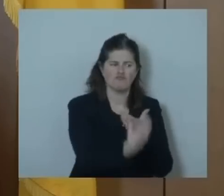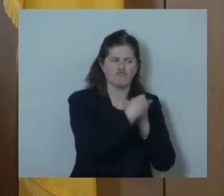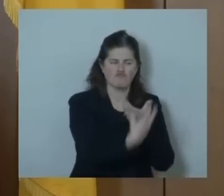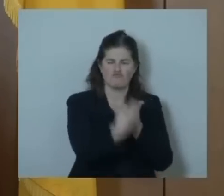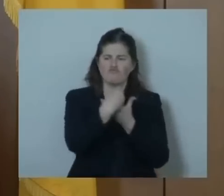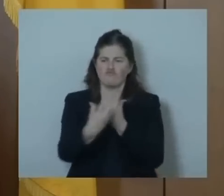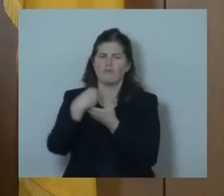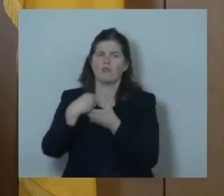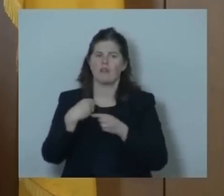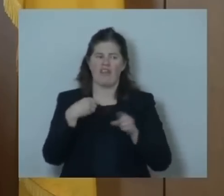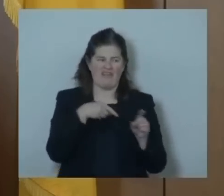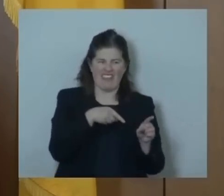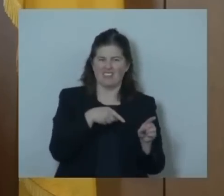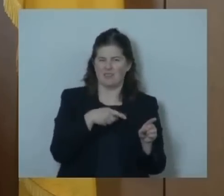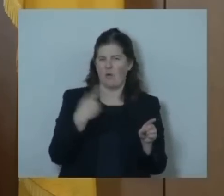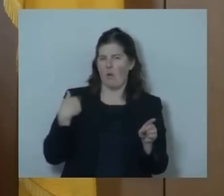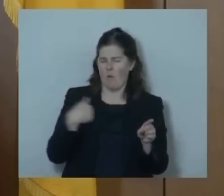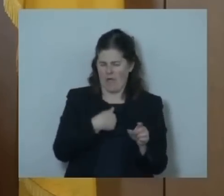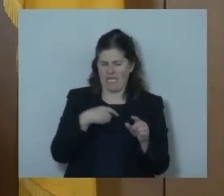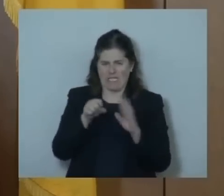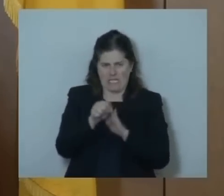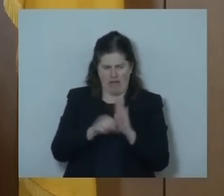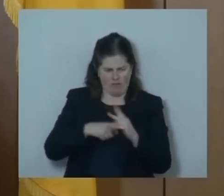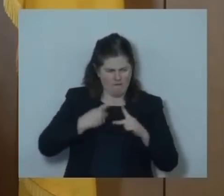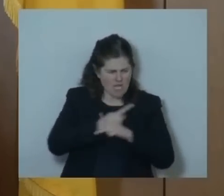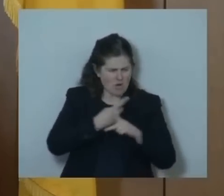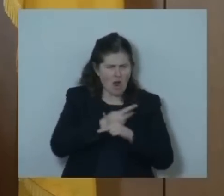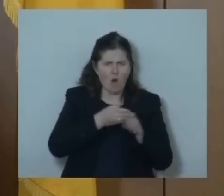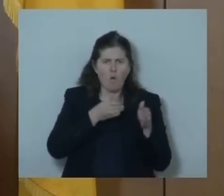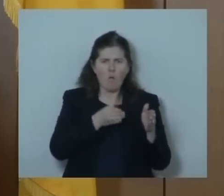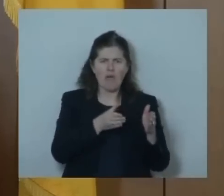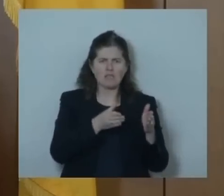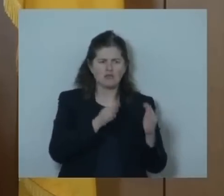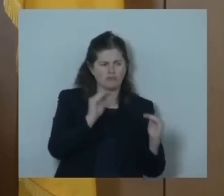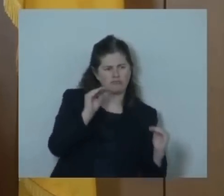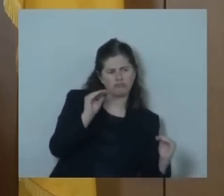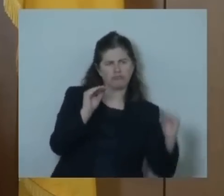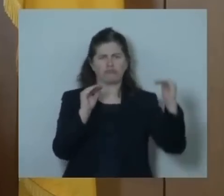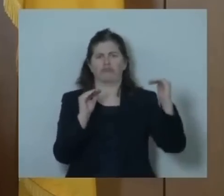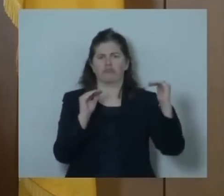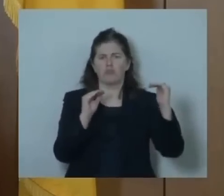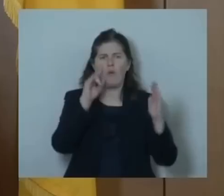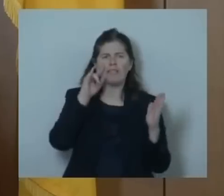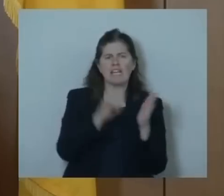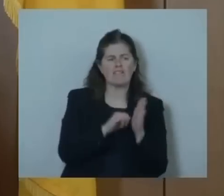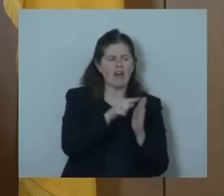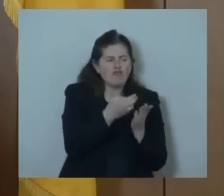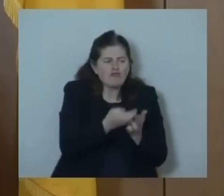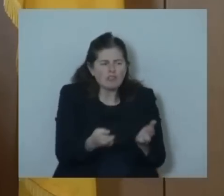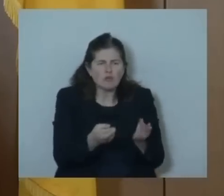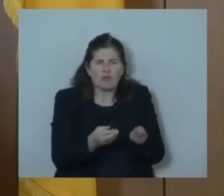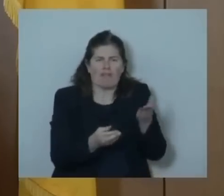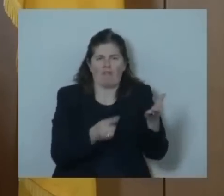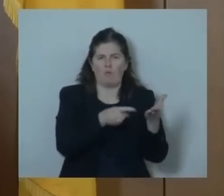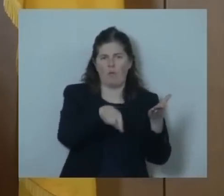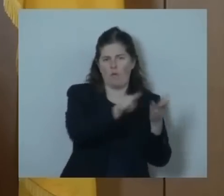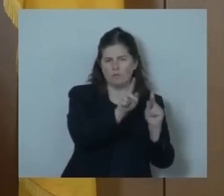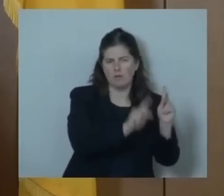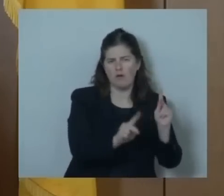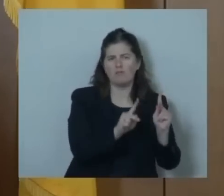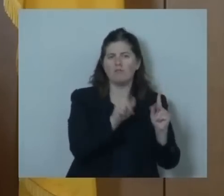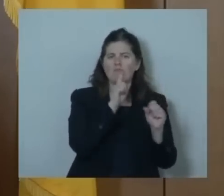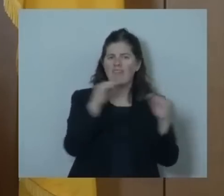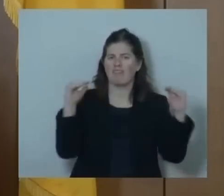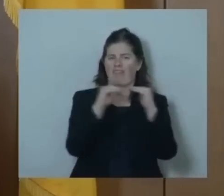be an area where we're going to have to figure out measures and mechanisms to identify resources to have a